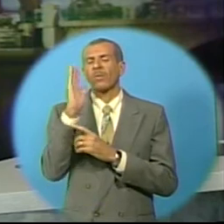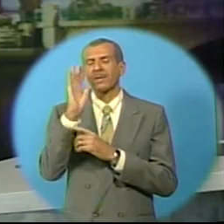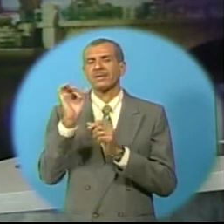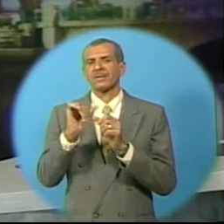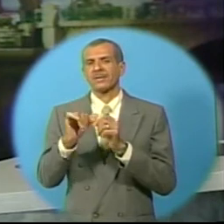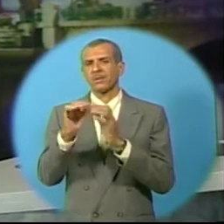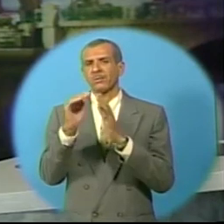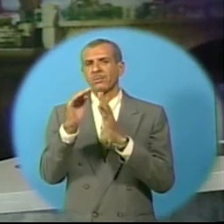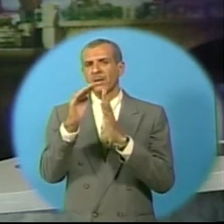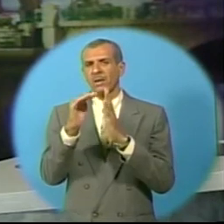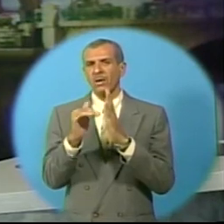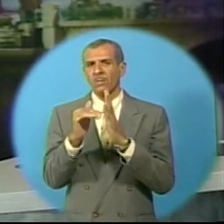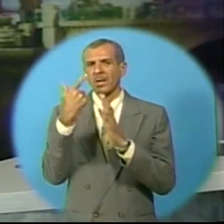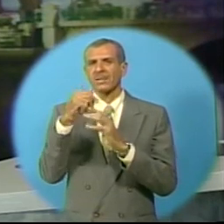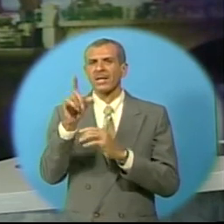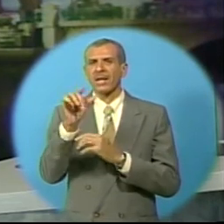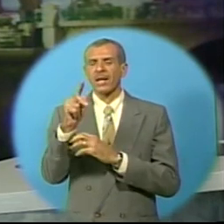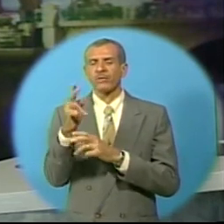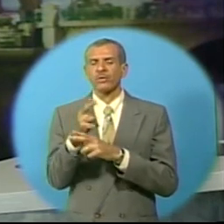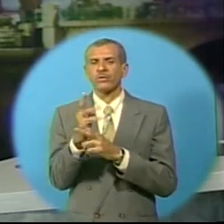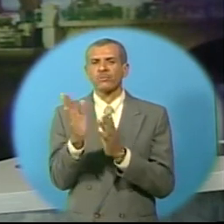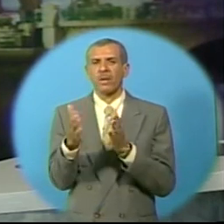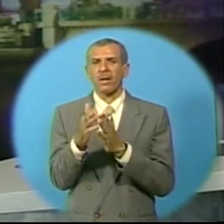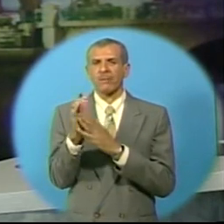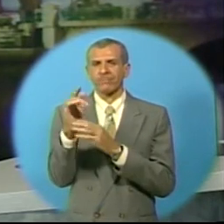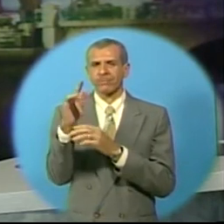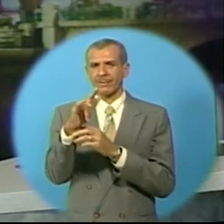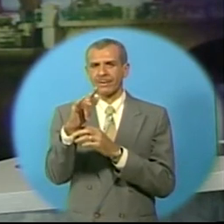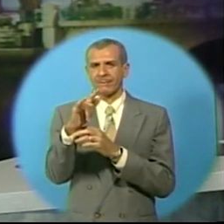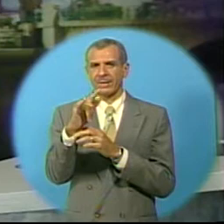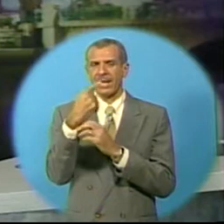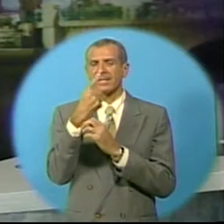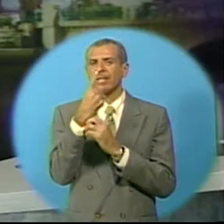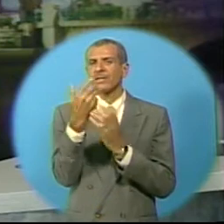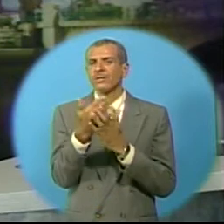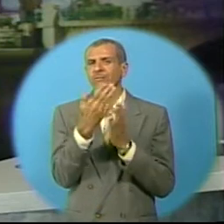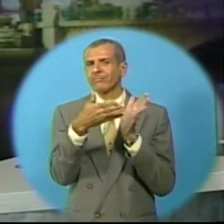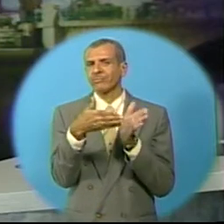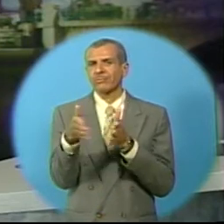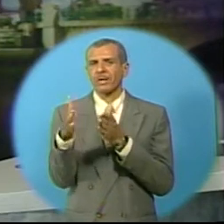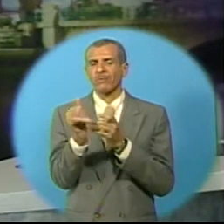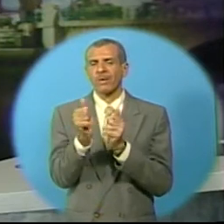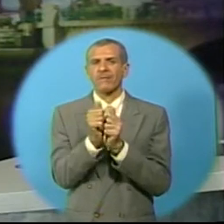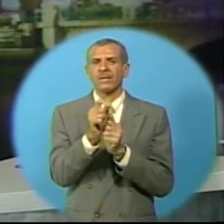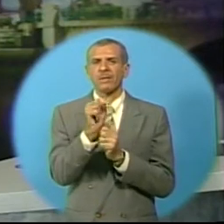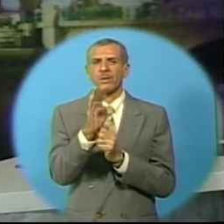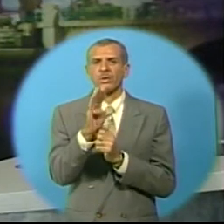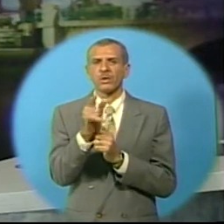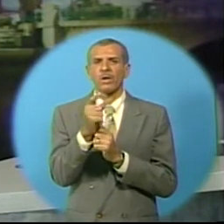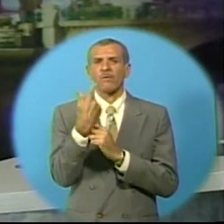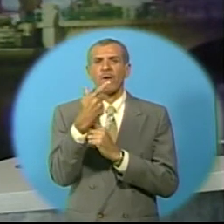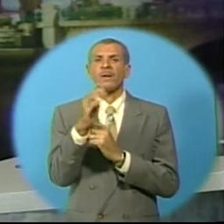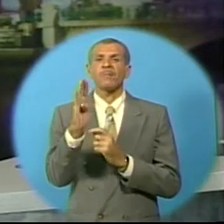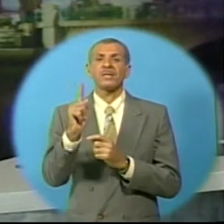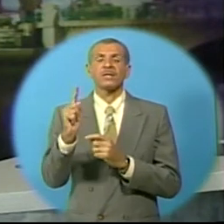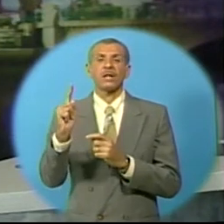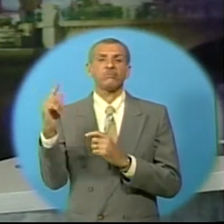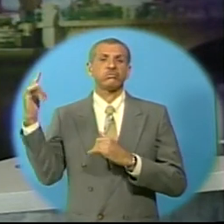LIAT has opted to use smaller aircraft. She says, however, there is a new arrangement with Tobago in regard to the Brazil